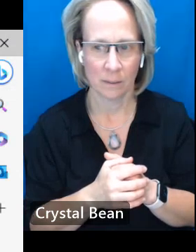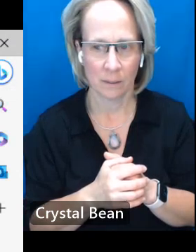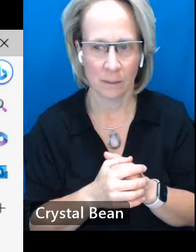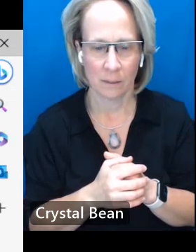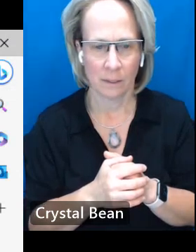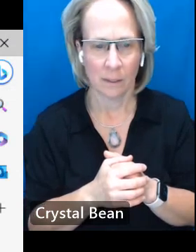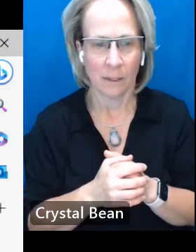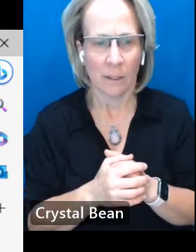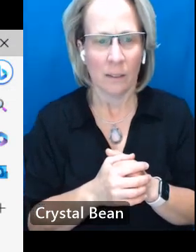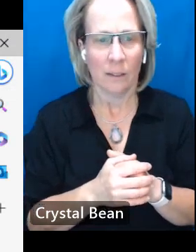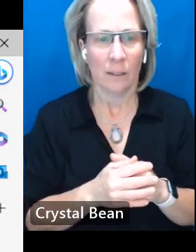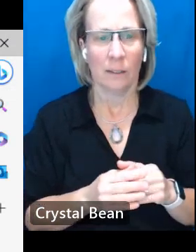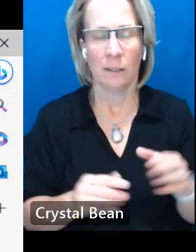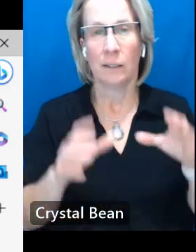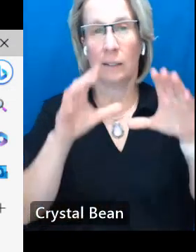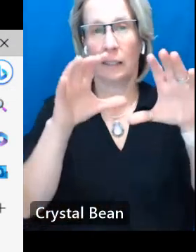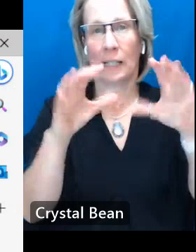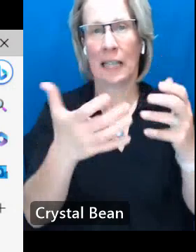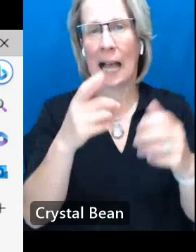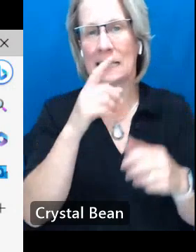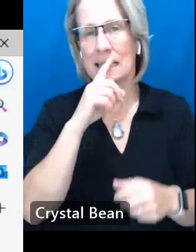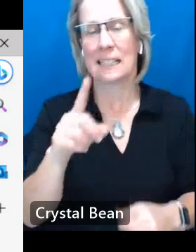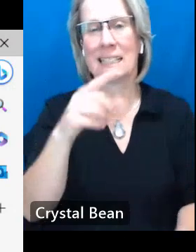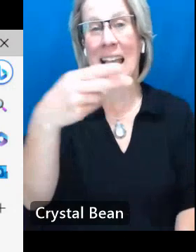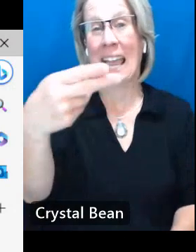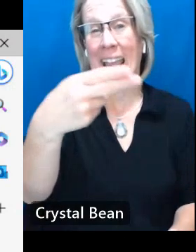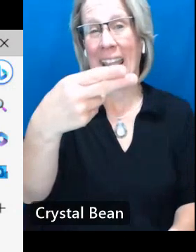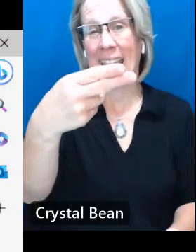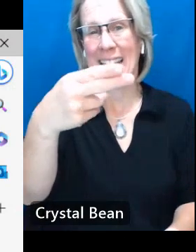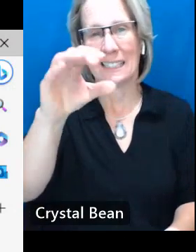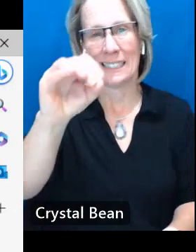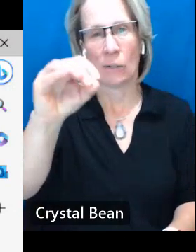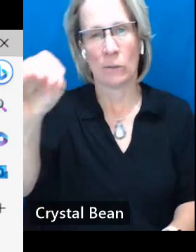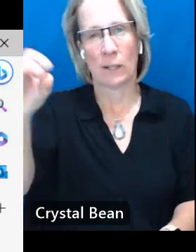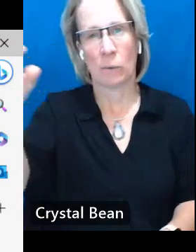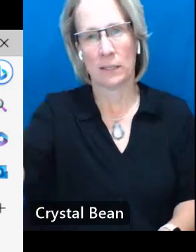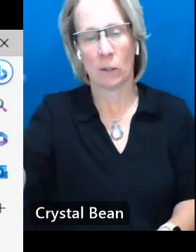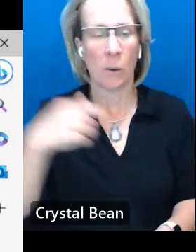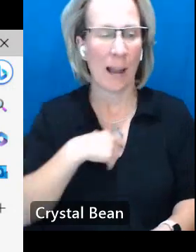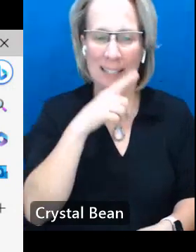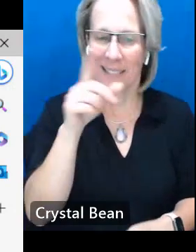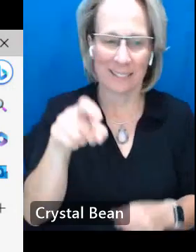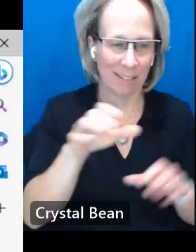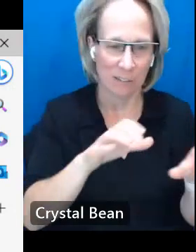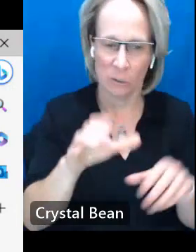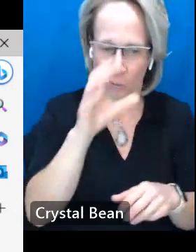Class is H000. I didn't have to do the search bar on this, I just did.